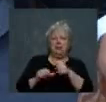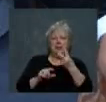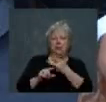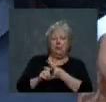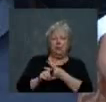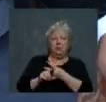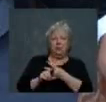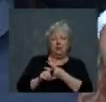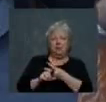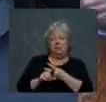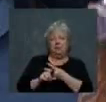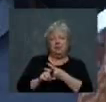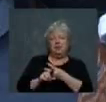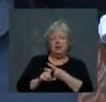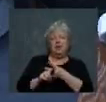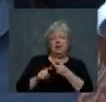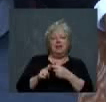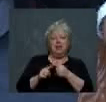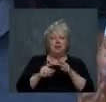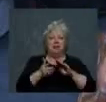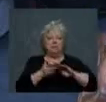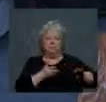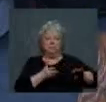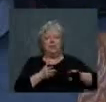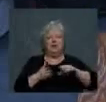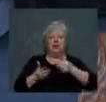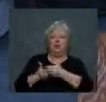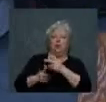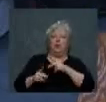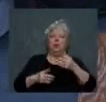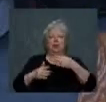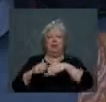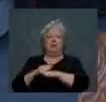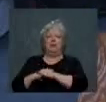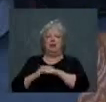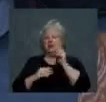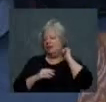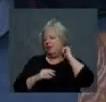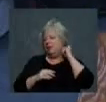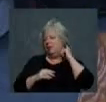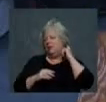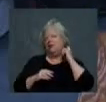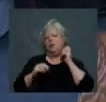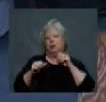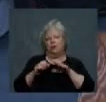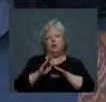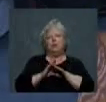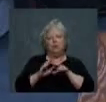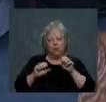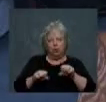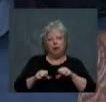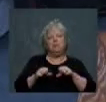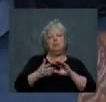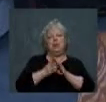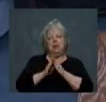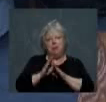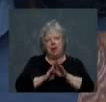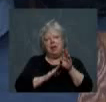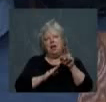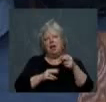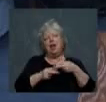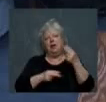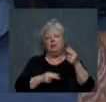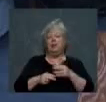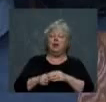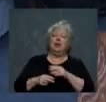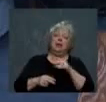months, they're turned out and a new person comes in. So this could go much higher. Page 2 states